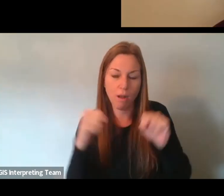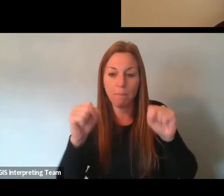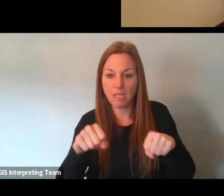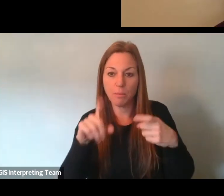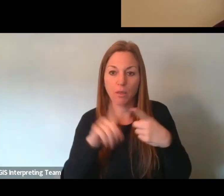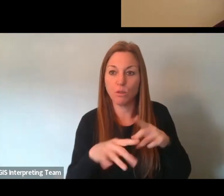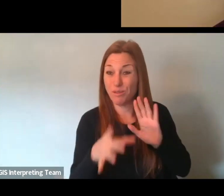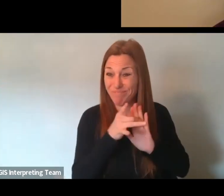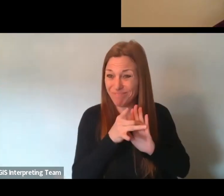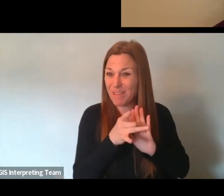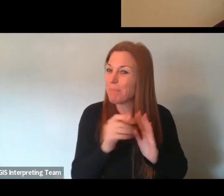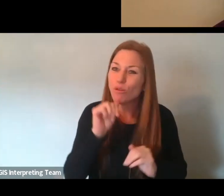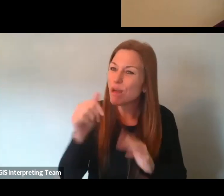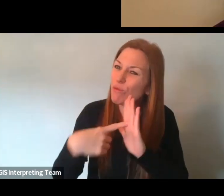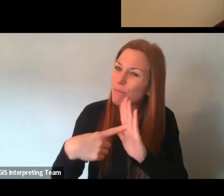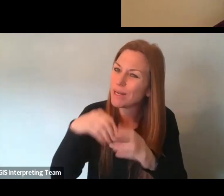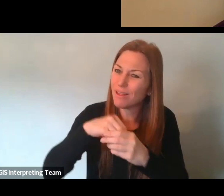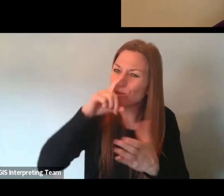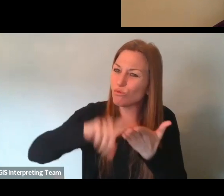So I'll pause here.